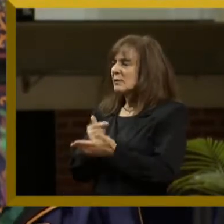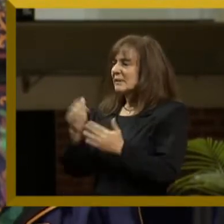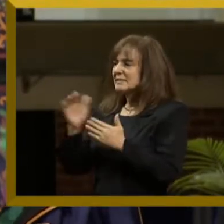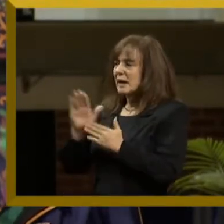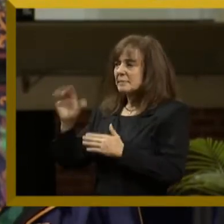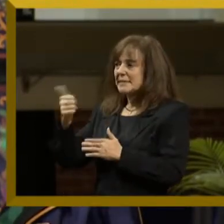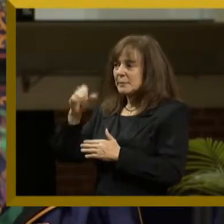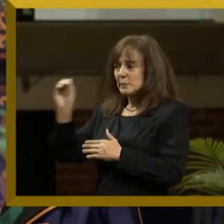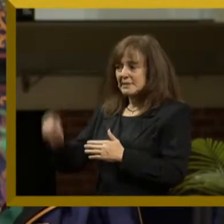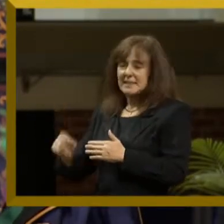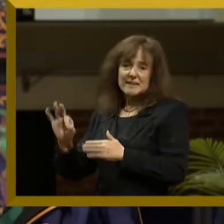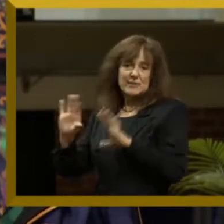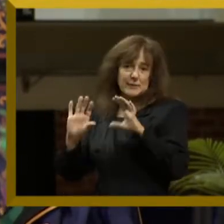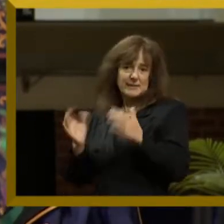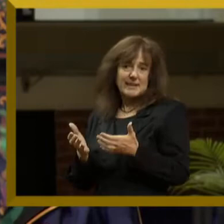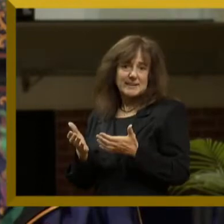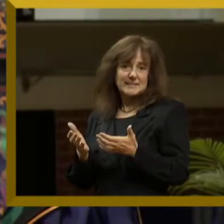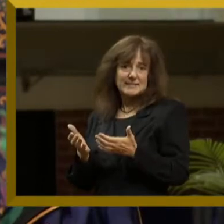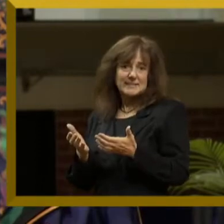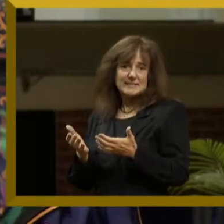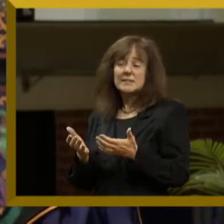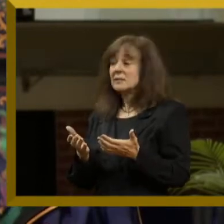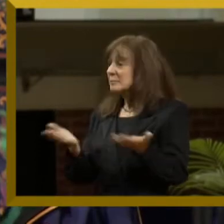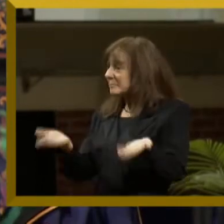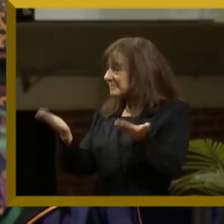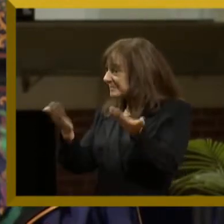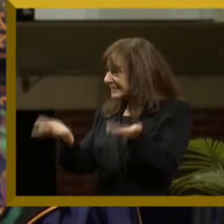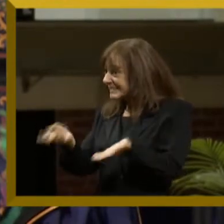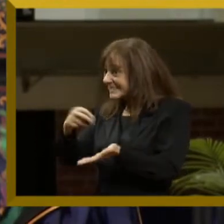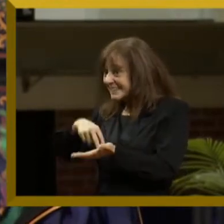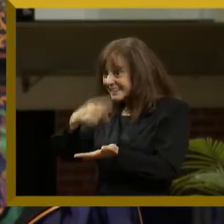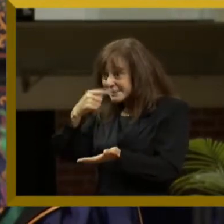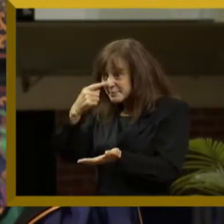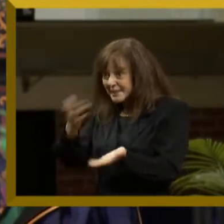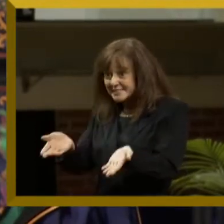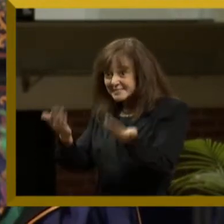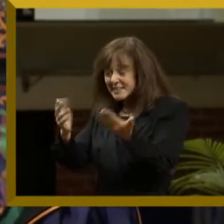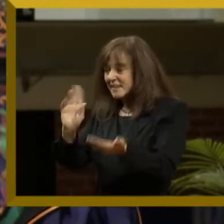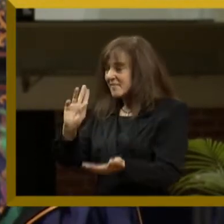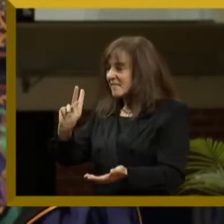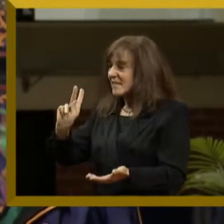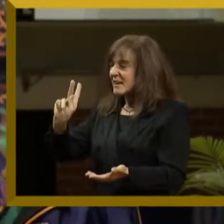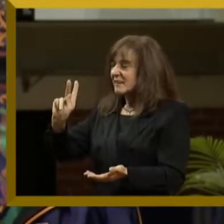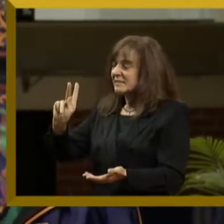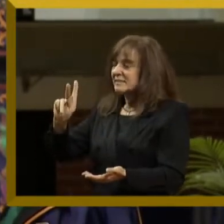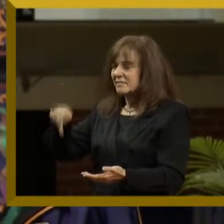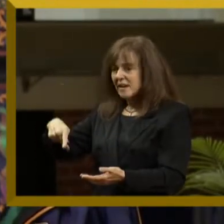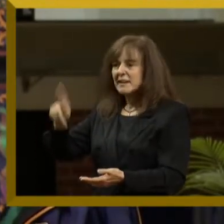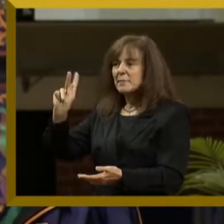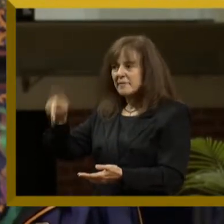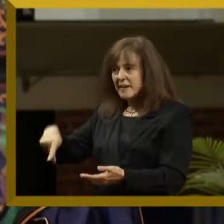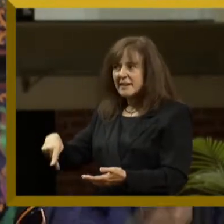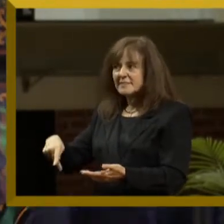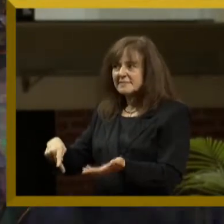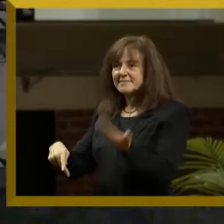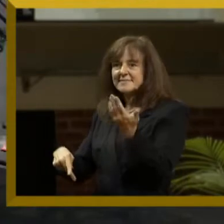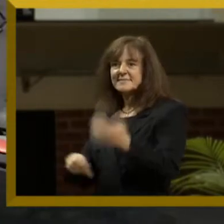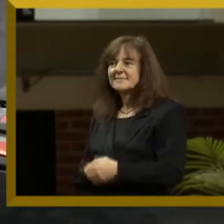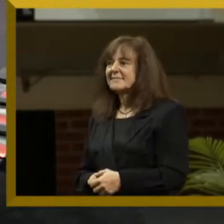top 10% of their class. Would you please stand up if you're in Phi Kappa